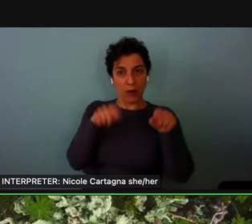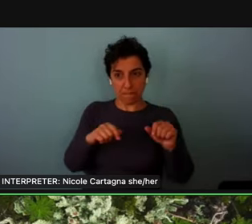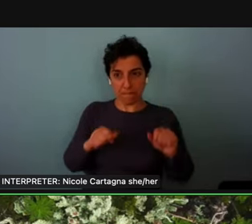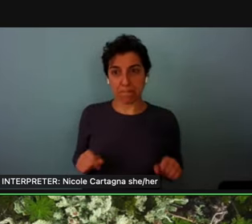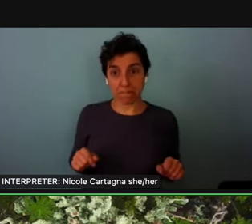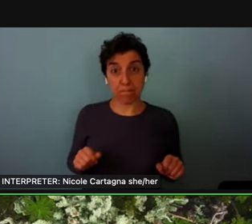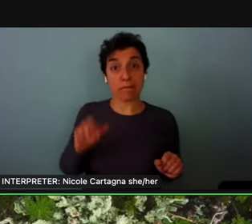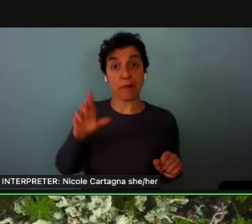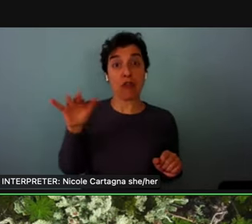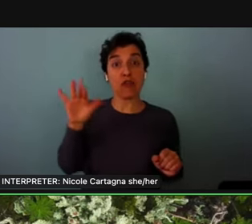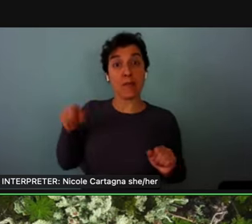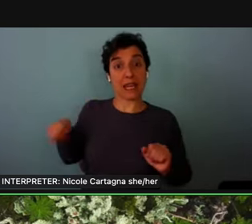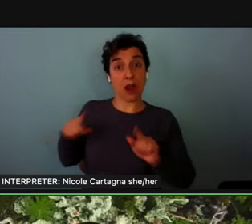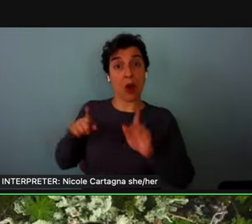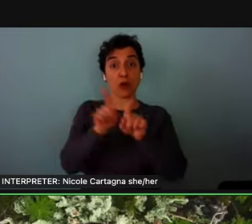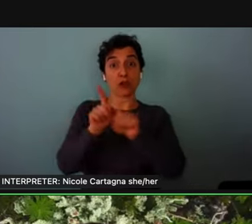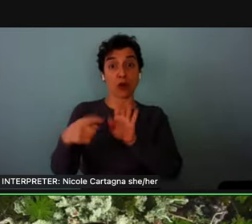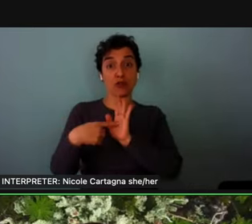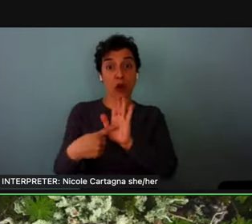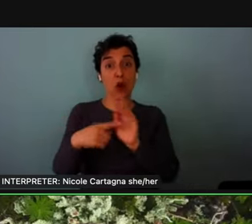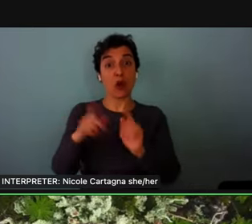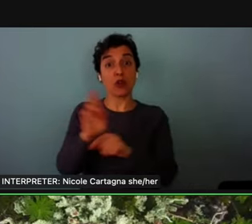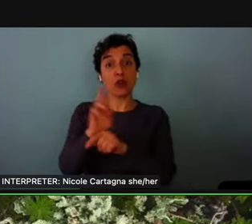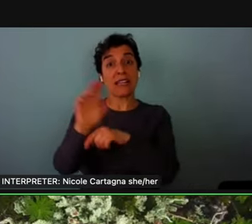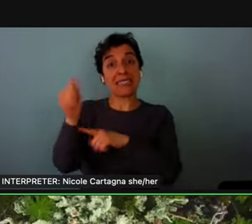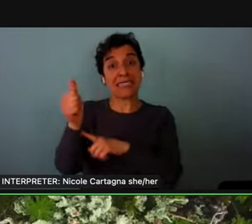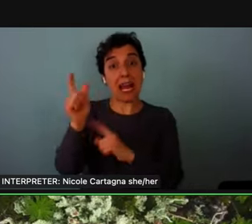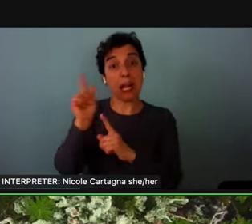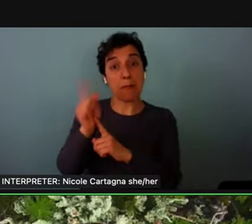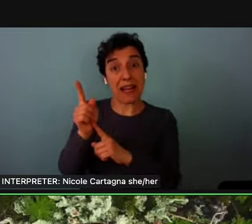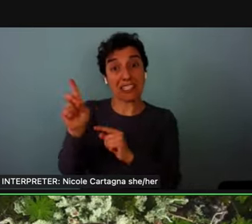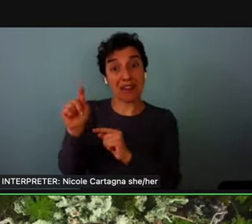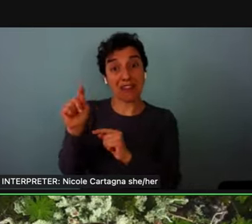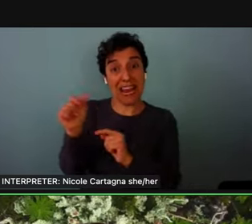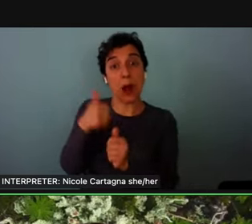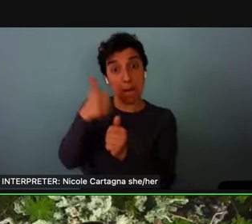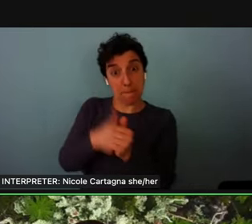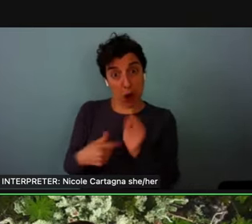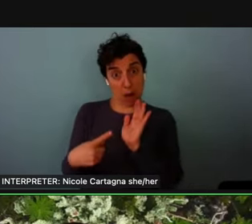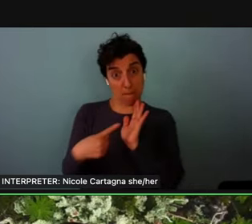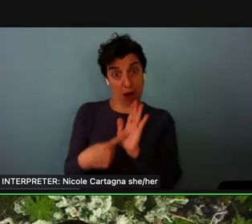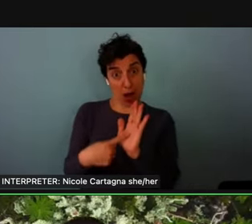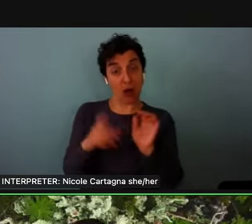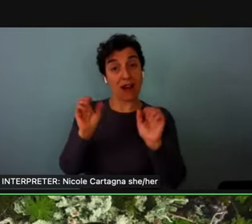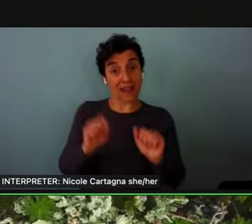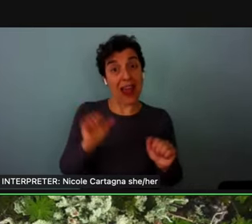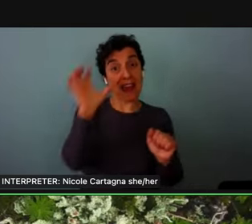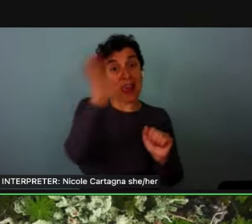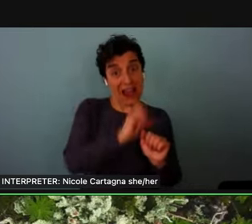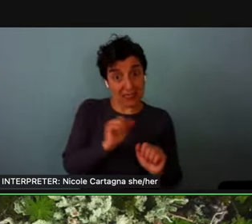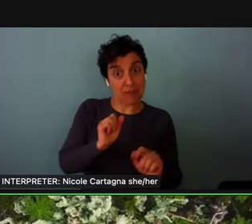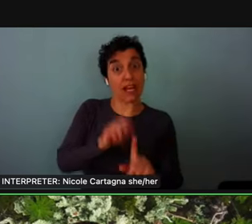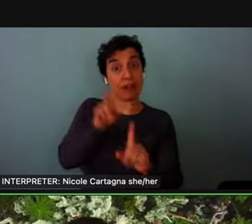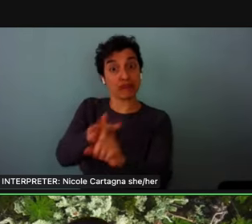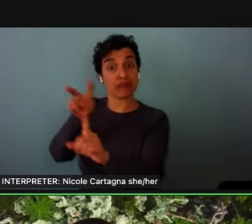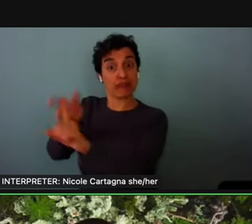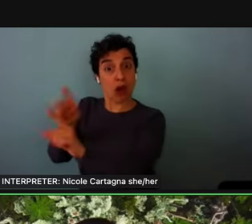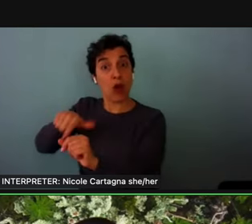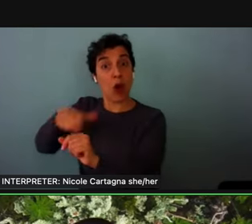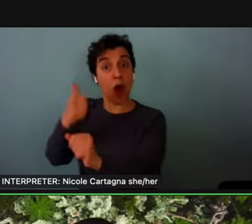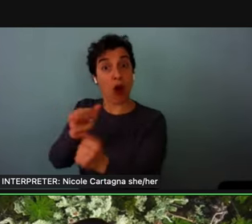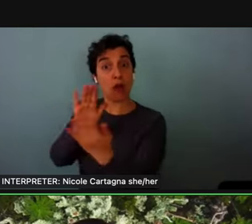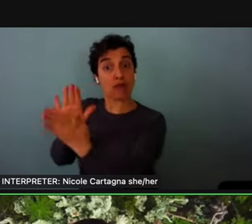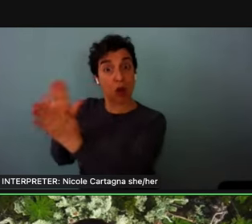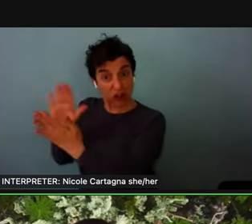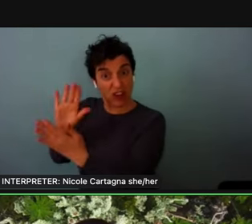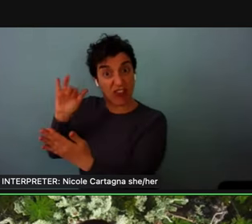Ruby also shows that using 10 minutes of data, her model can estimate networks that are of similar quality to other approaches using 15 minutes of data.